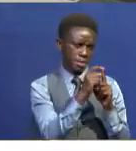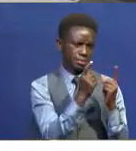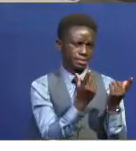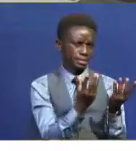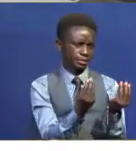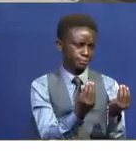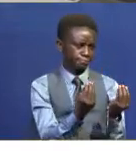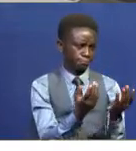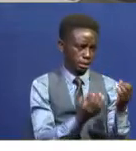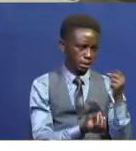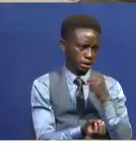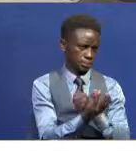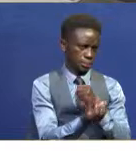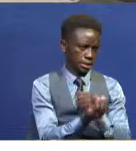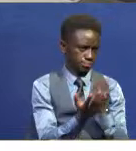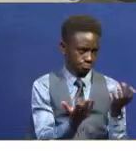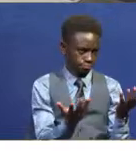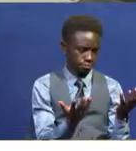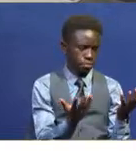differ